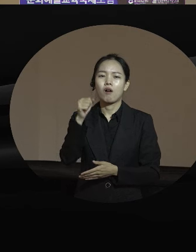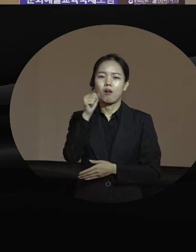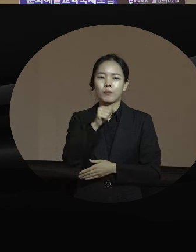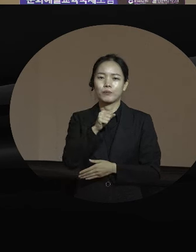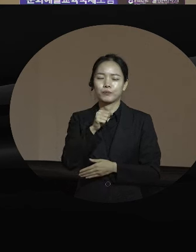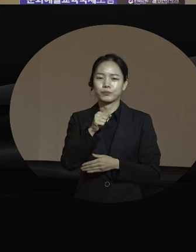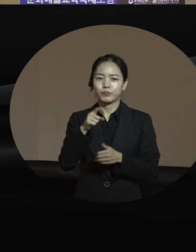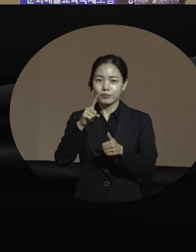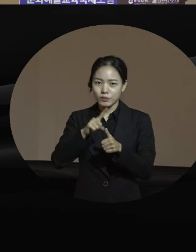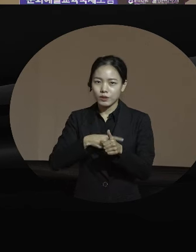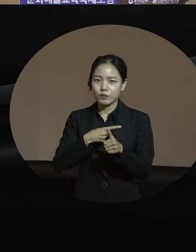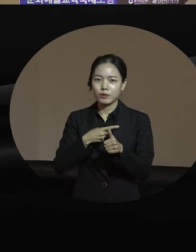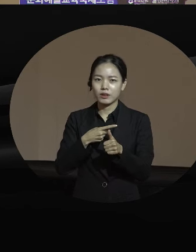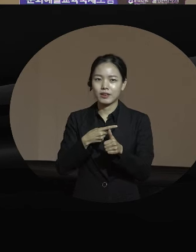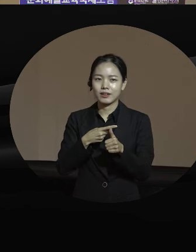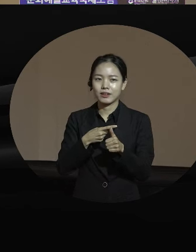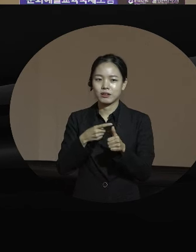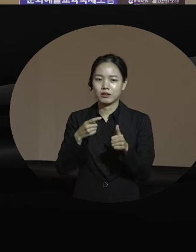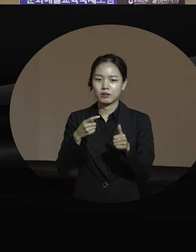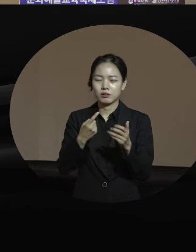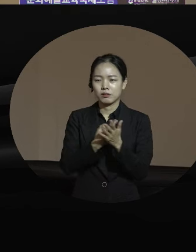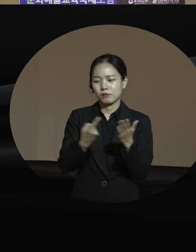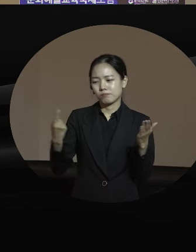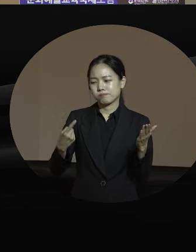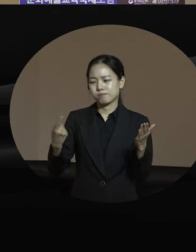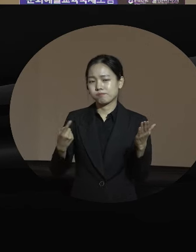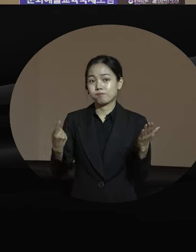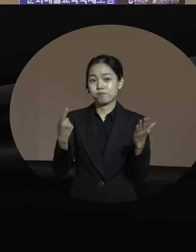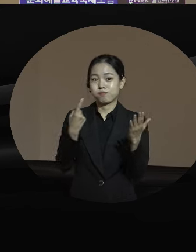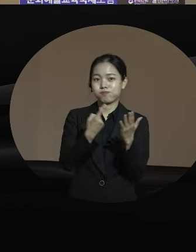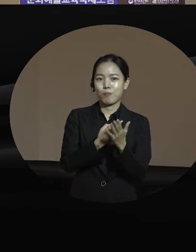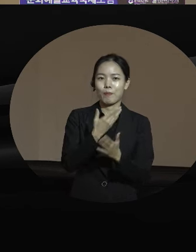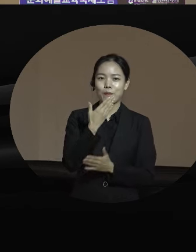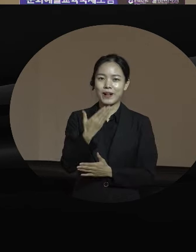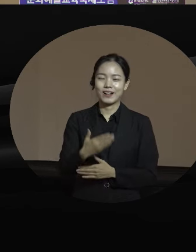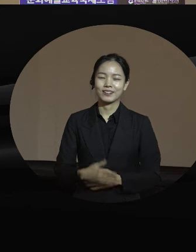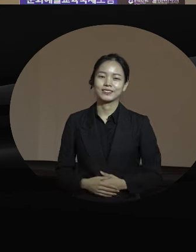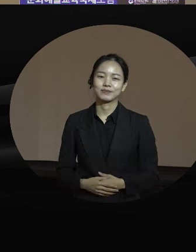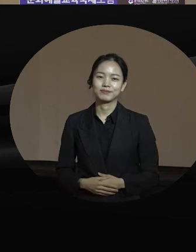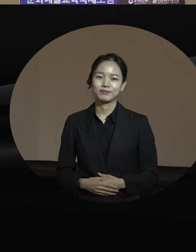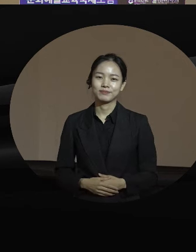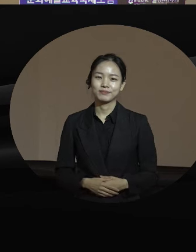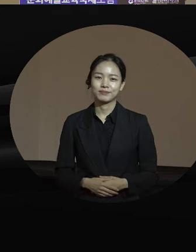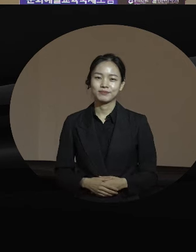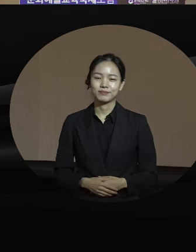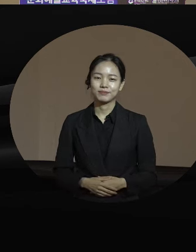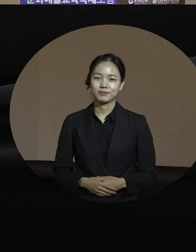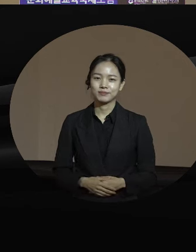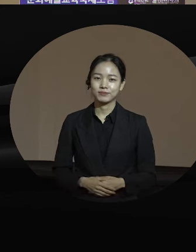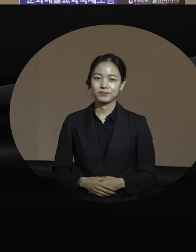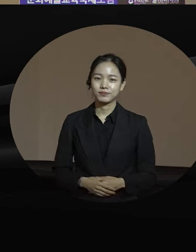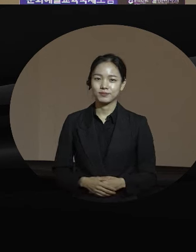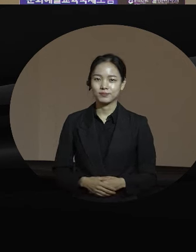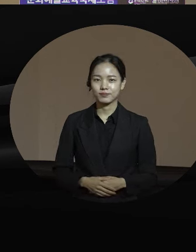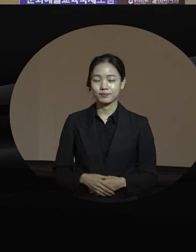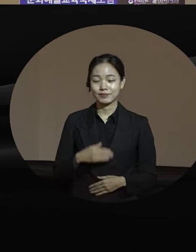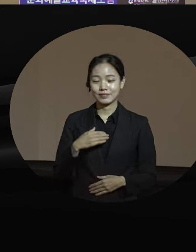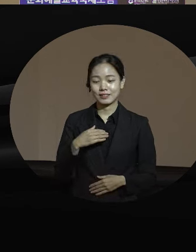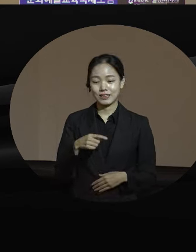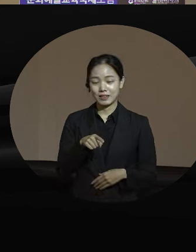marginalized. The implementation of the strategies I have shortly presented, as well as implementing the